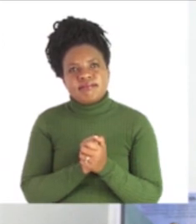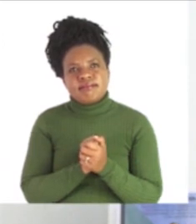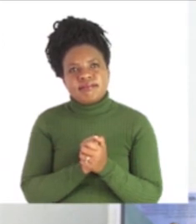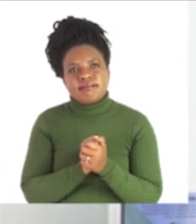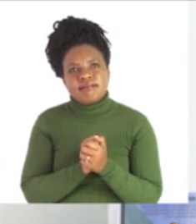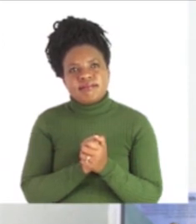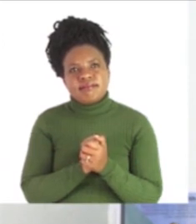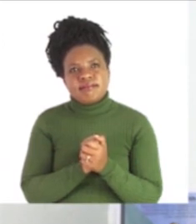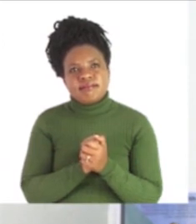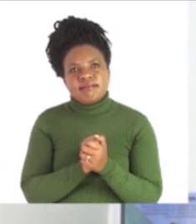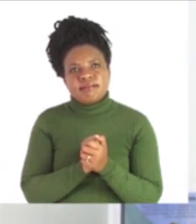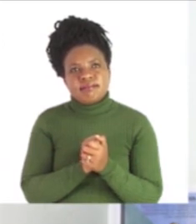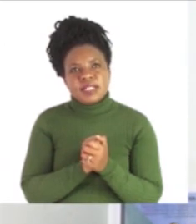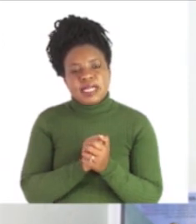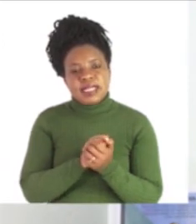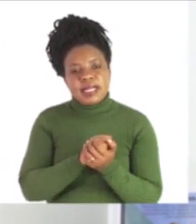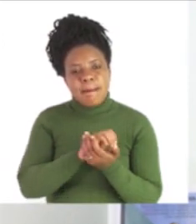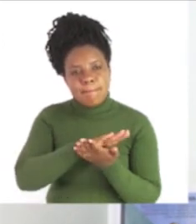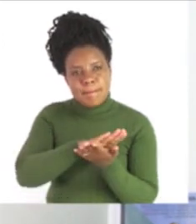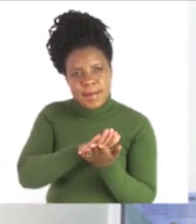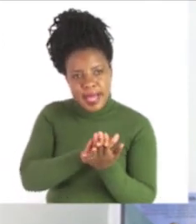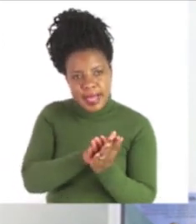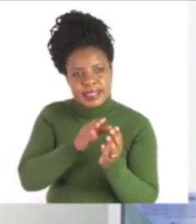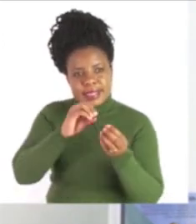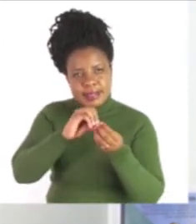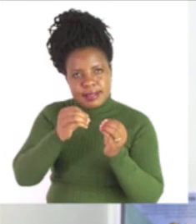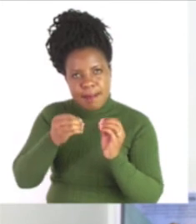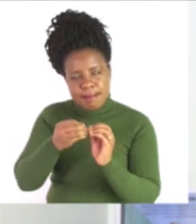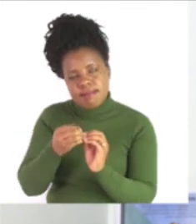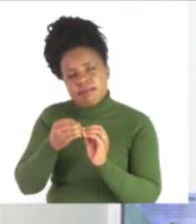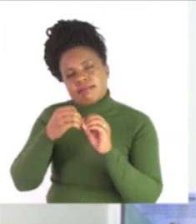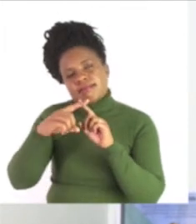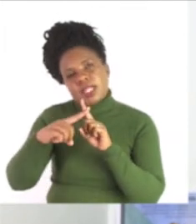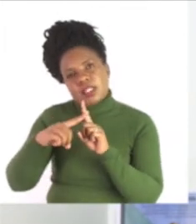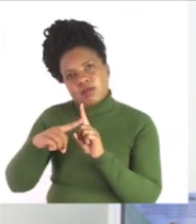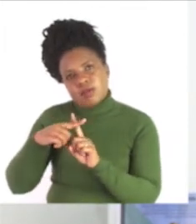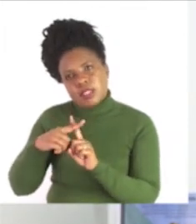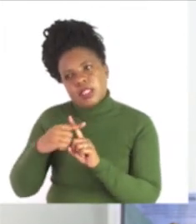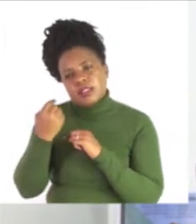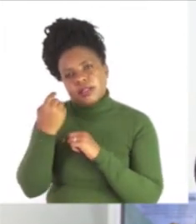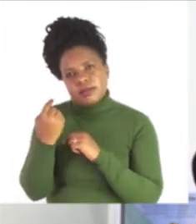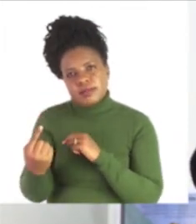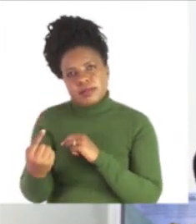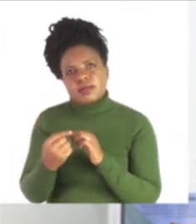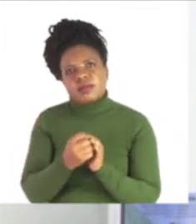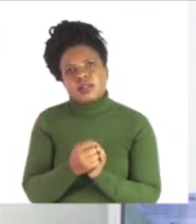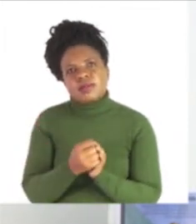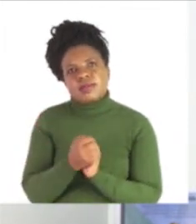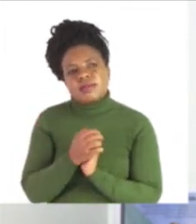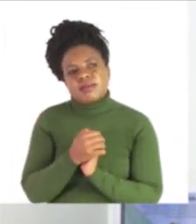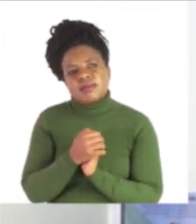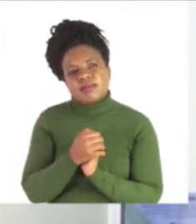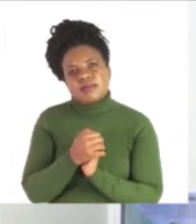number multiplied by itself. That number has to appear twice. That's why we have a power 2 here.